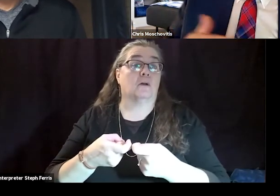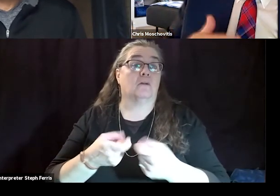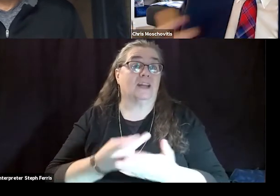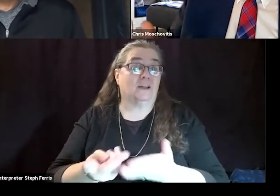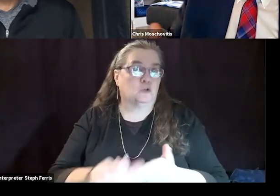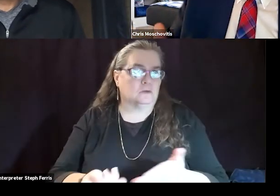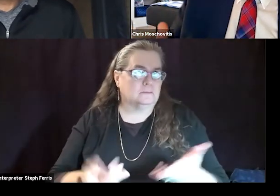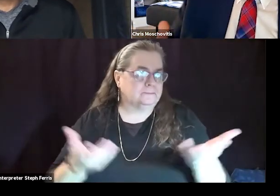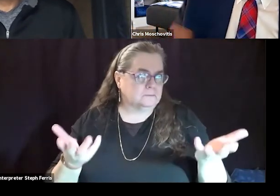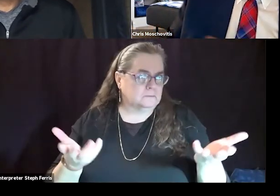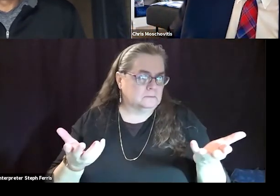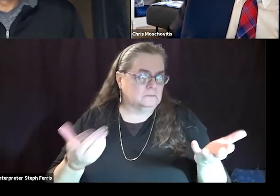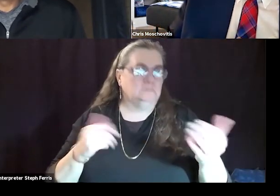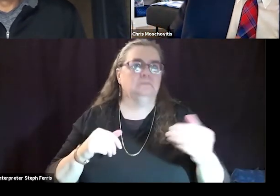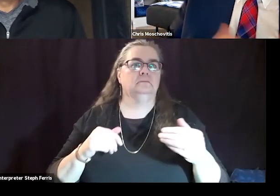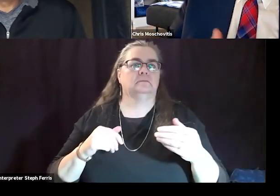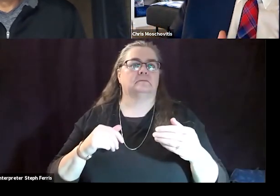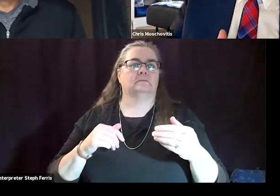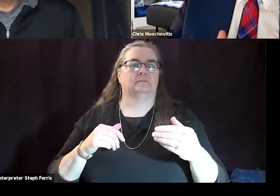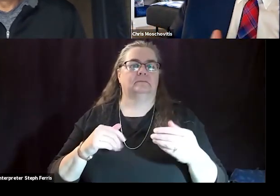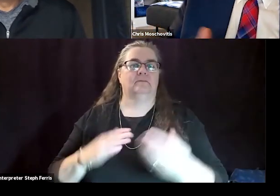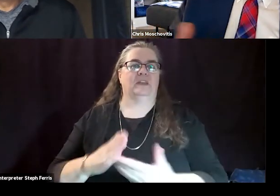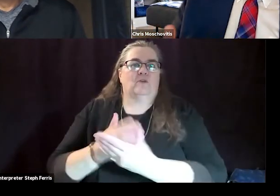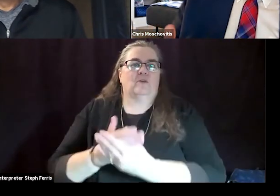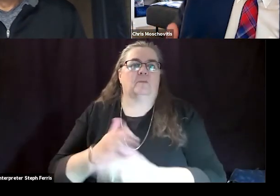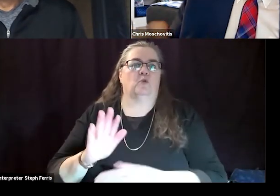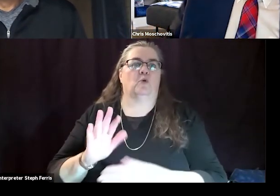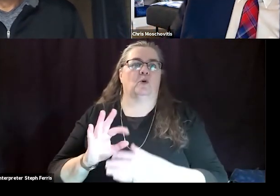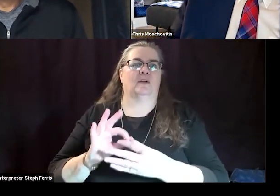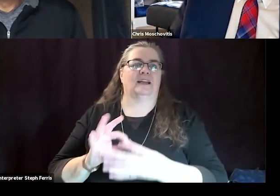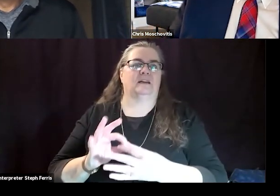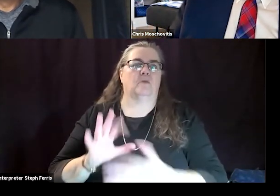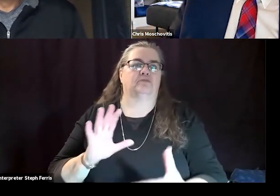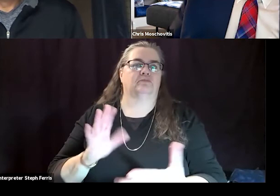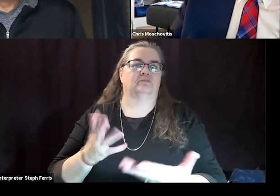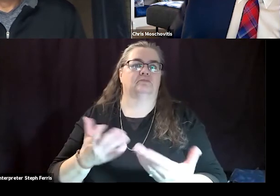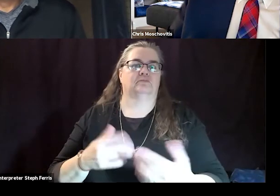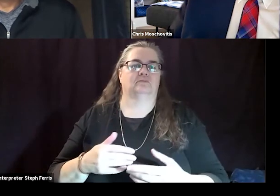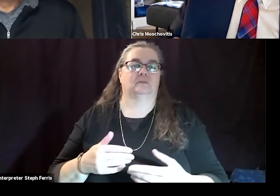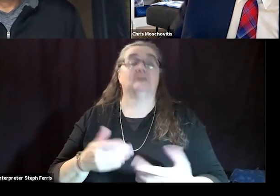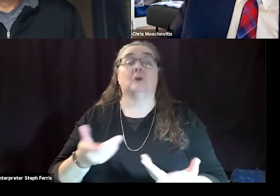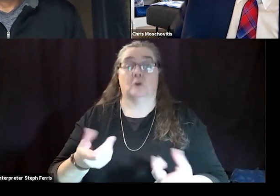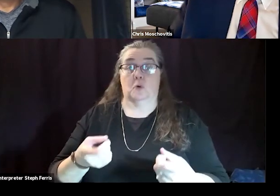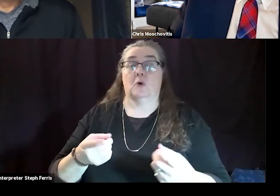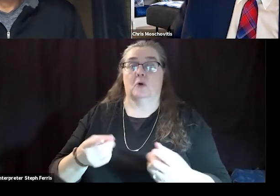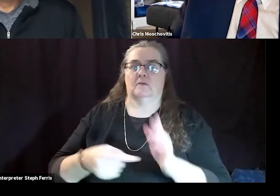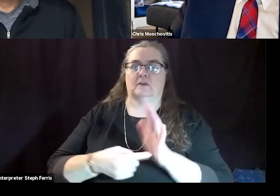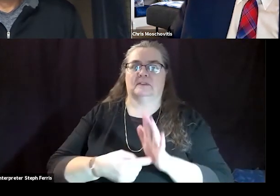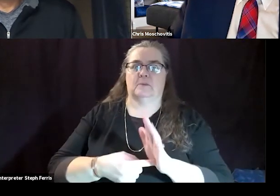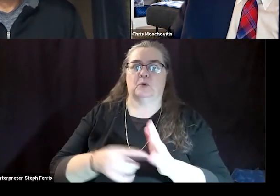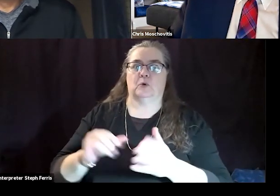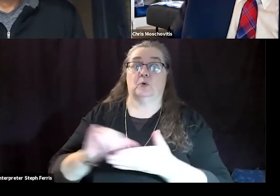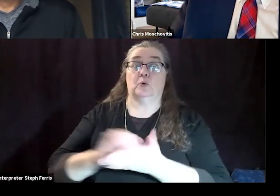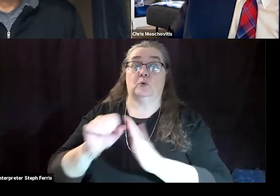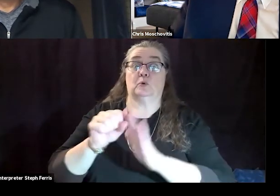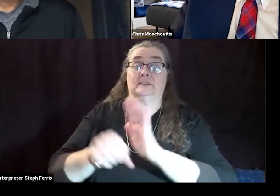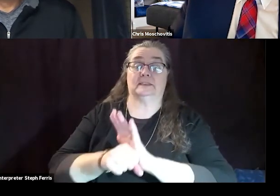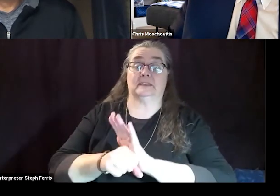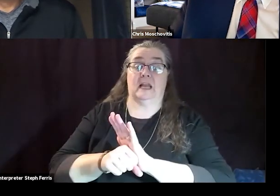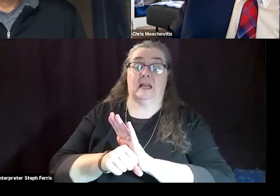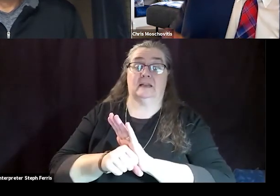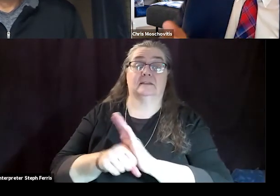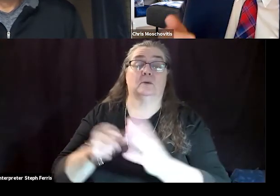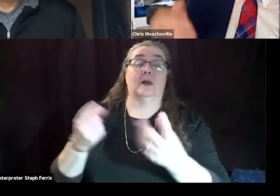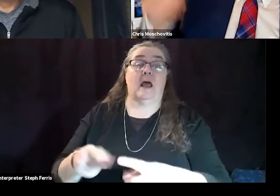failure that's interrupting connectivity. So in New York, when we had the horror of